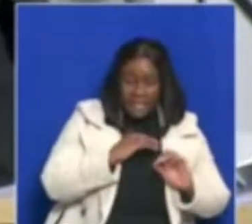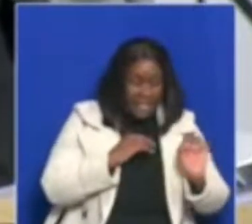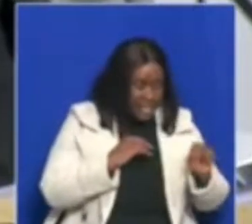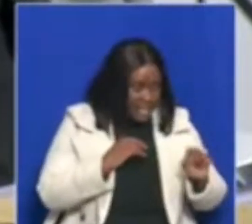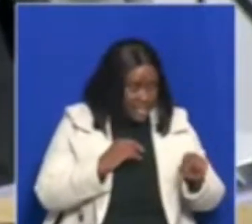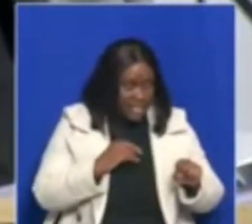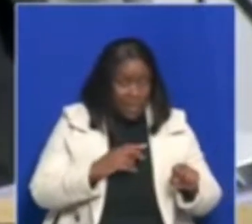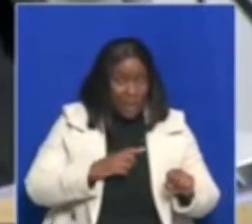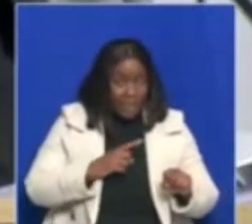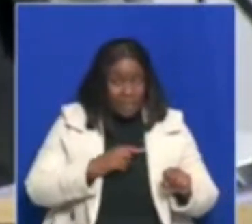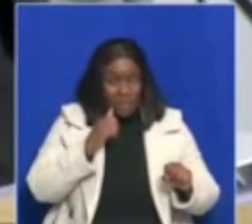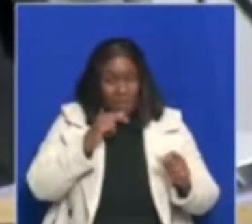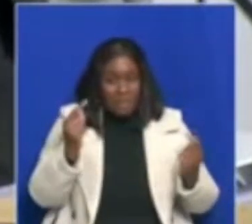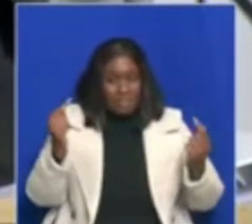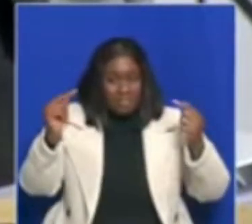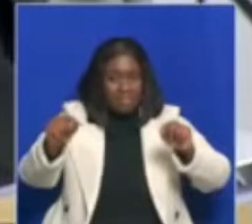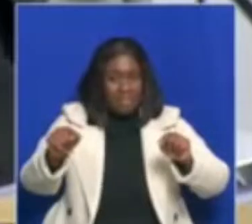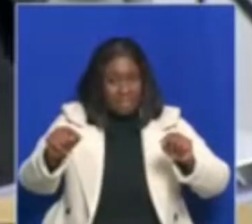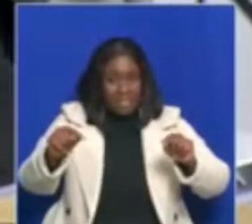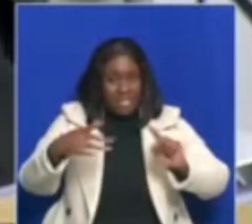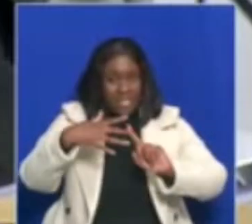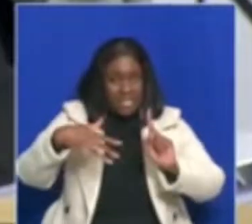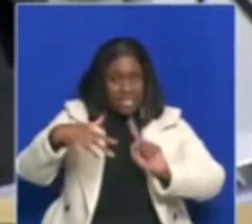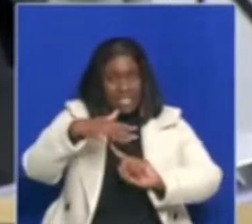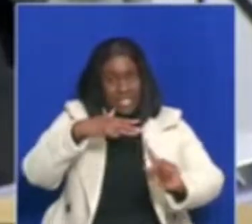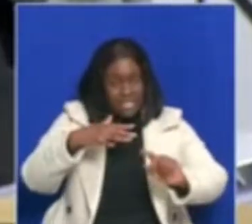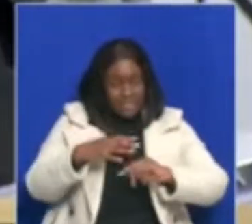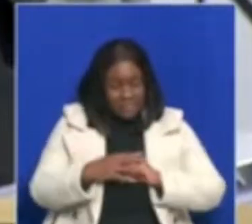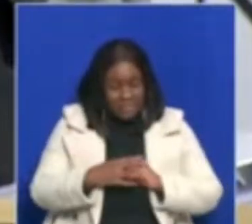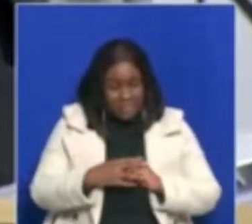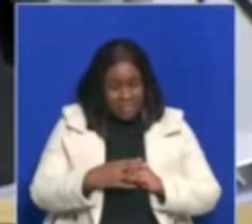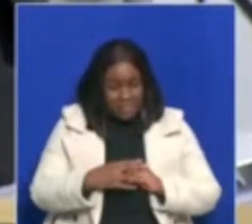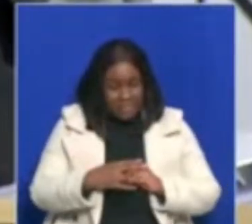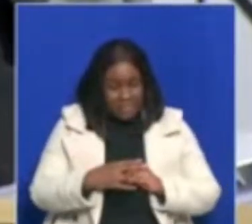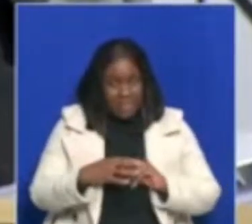scene, and when my investigators on the scene wants